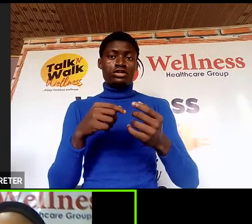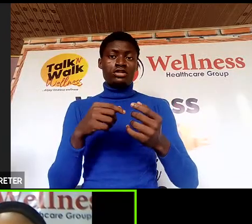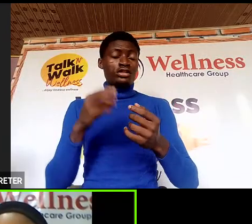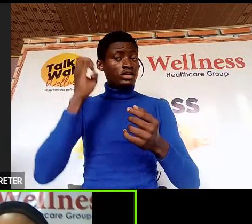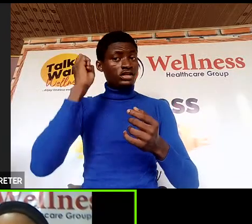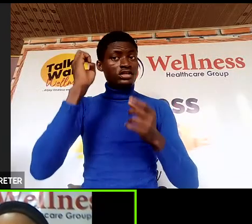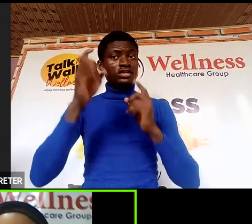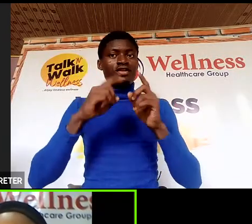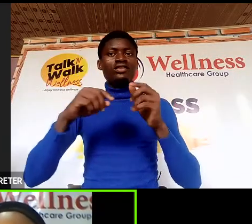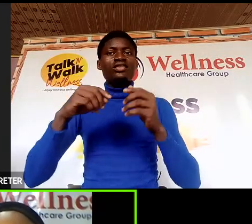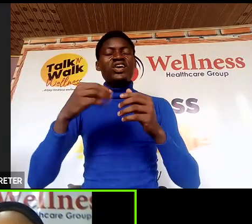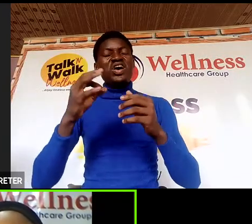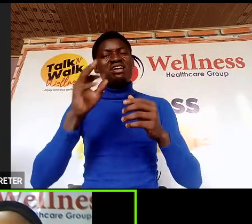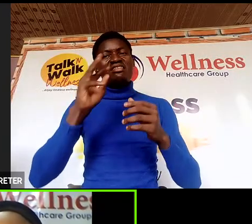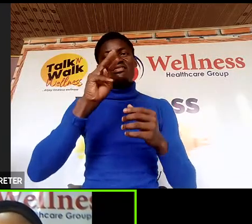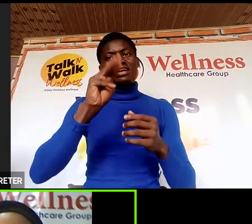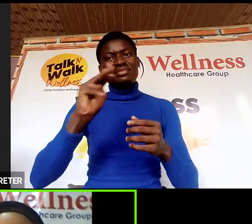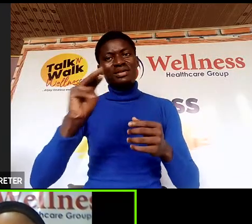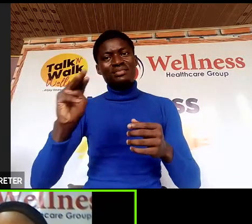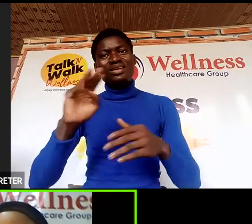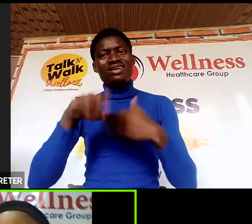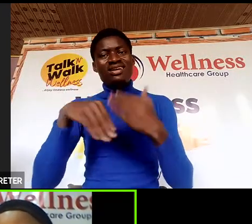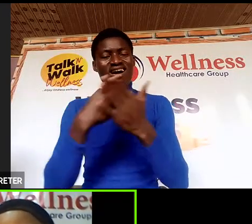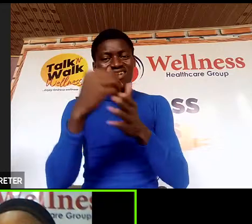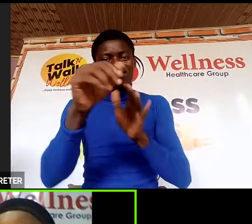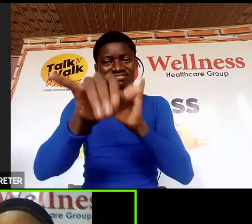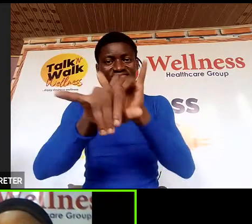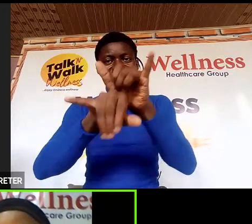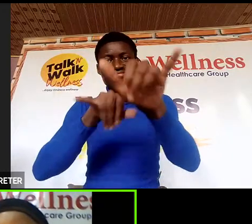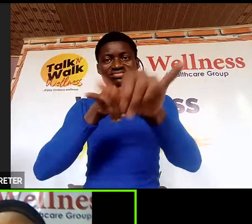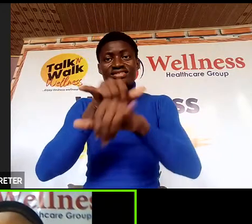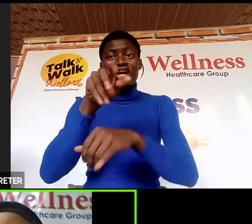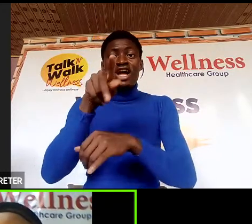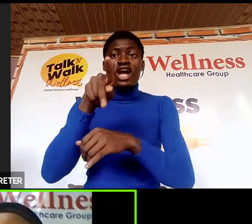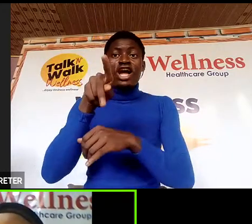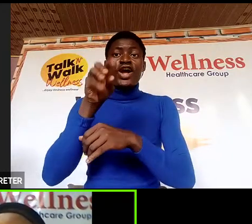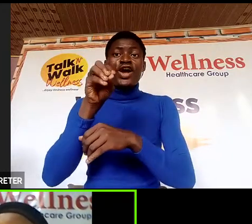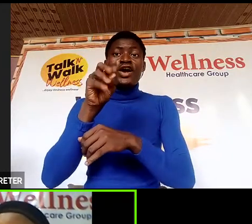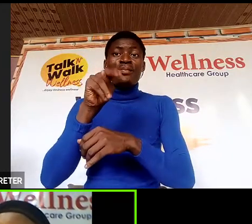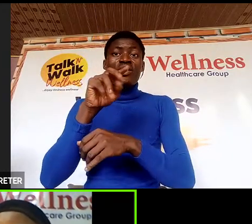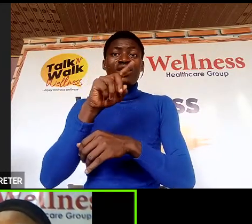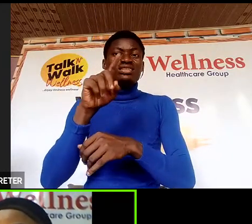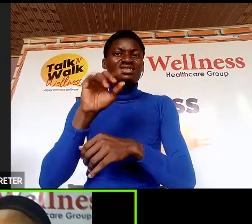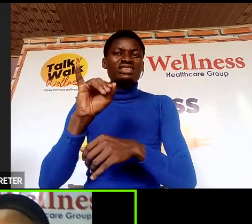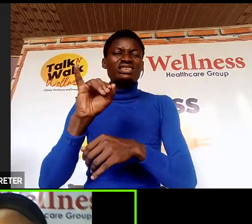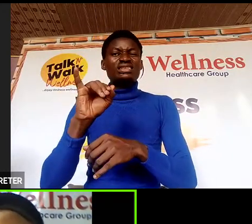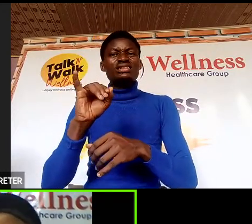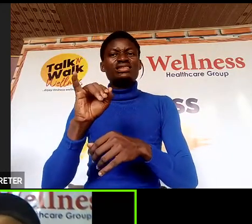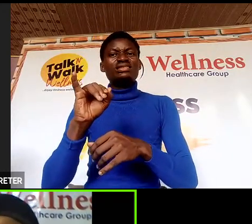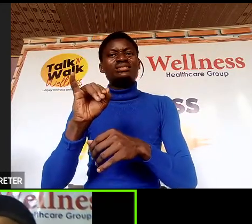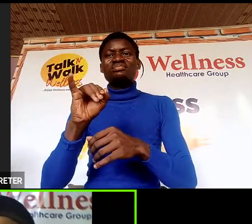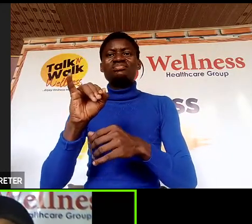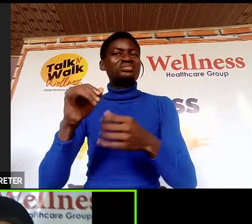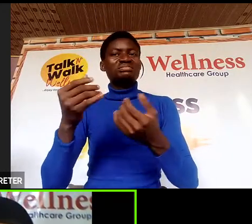Ponzi schemes. I'm also very, as an Yajebu that loves money, I still